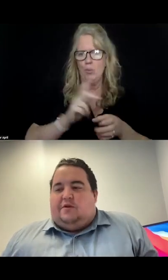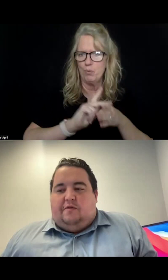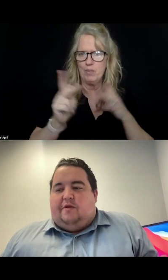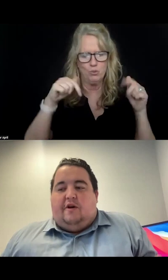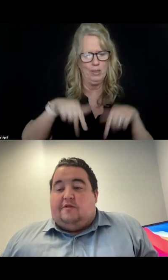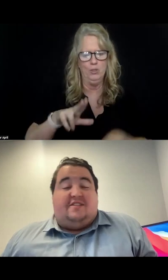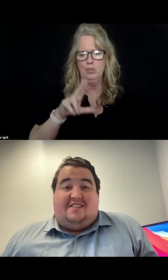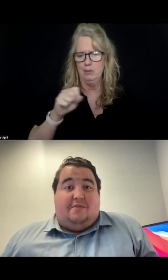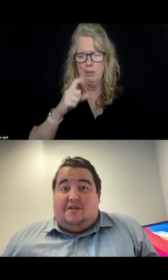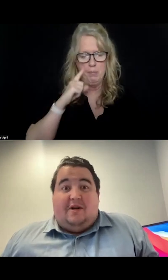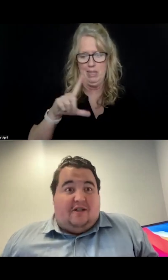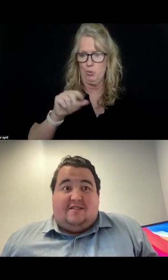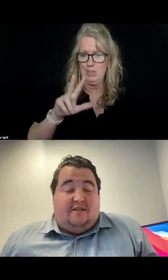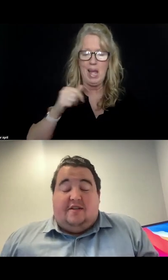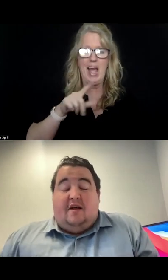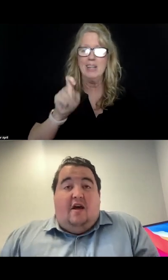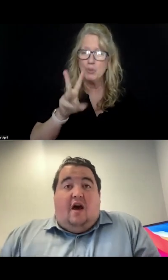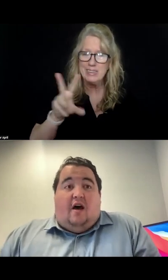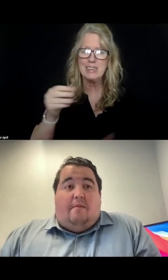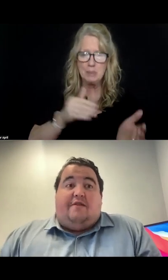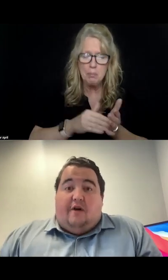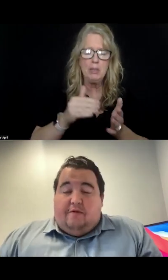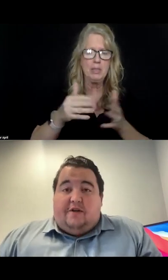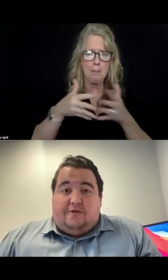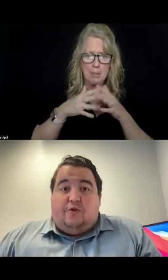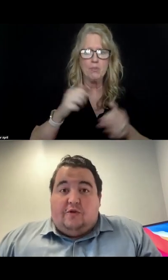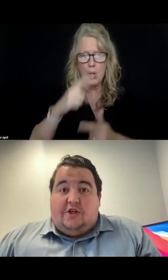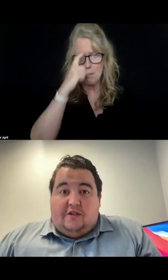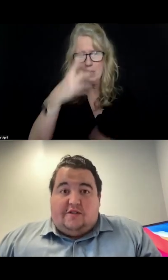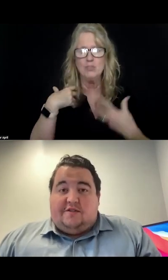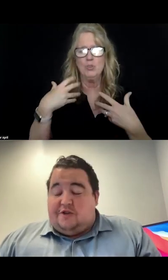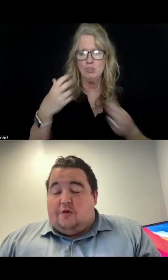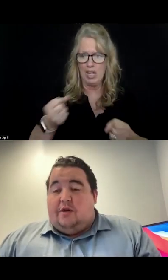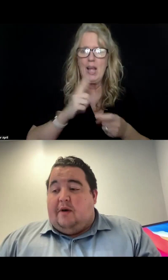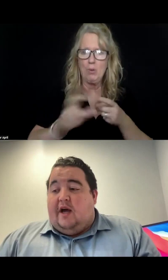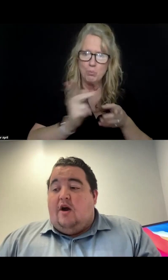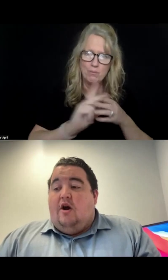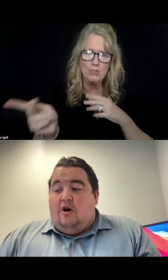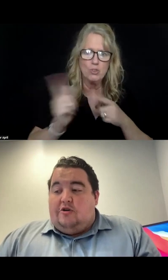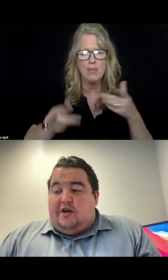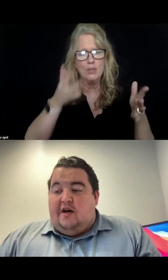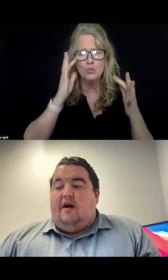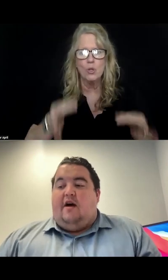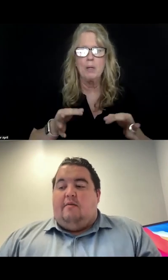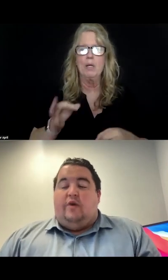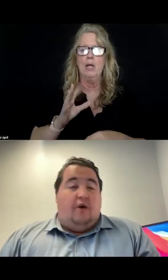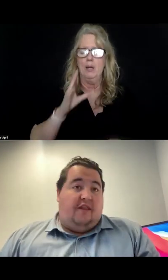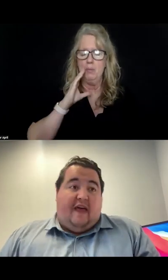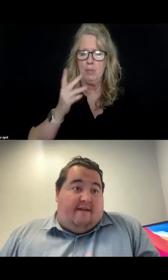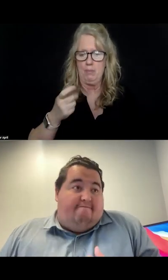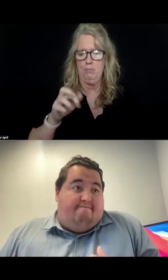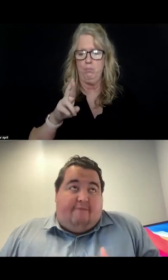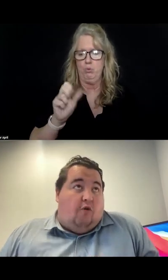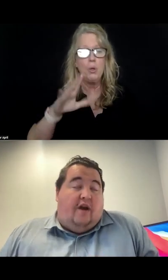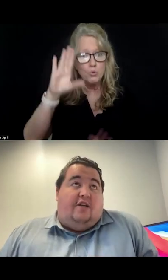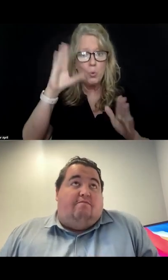As of 2023, 160 million Americans live in mental health professional shortage areas as determined by HRSA. We know